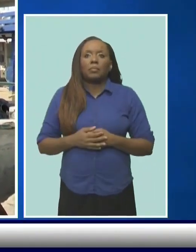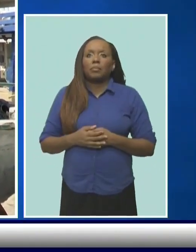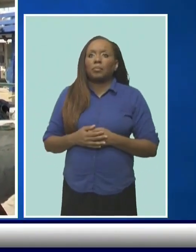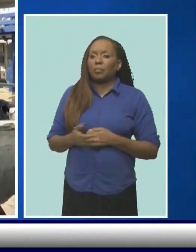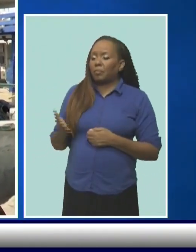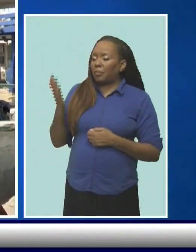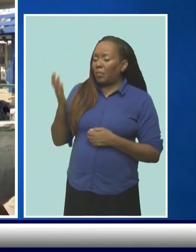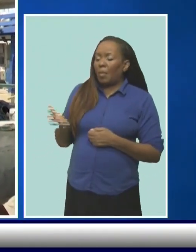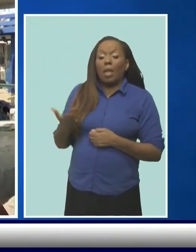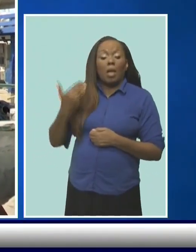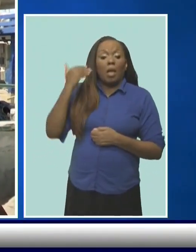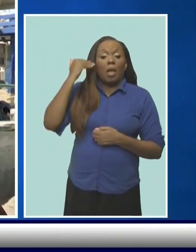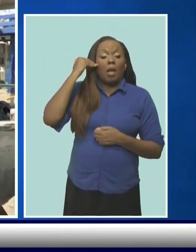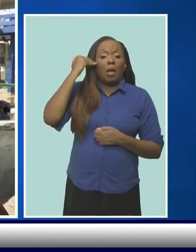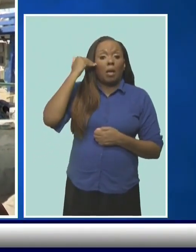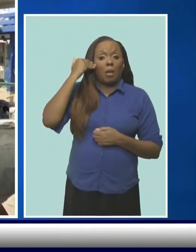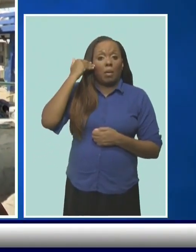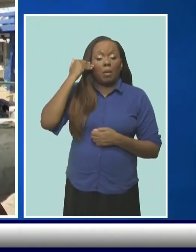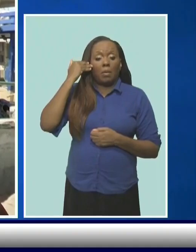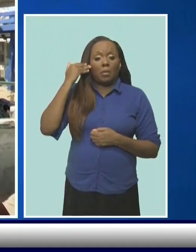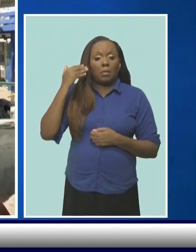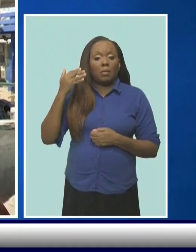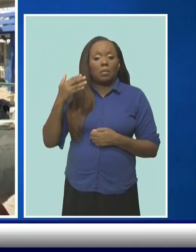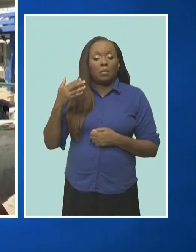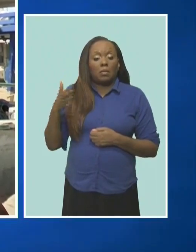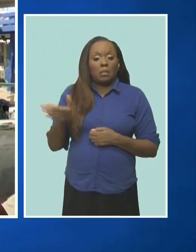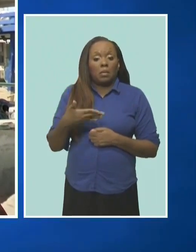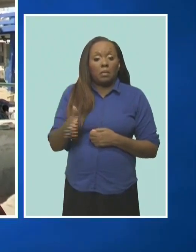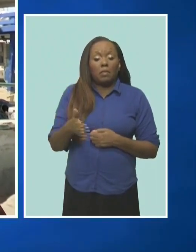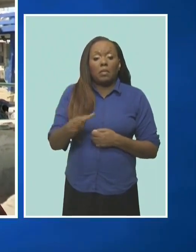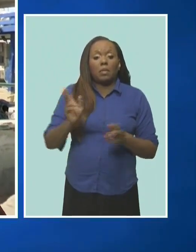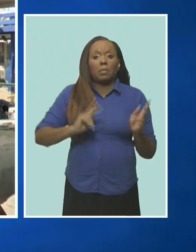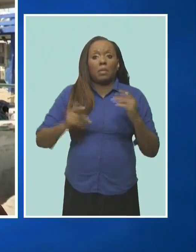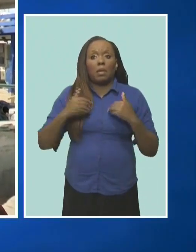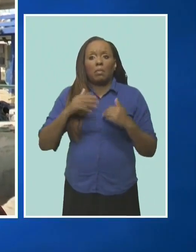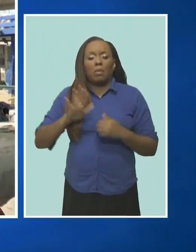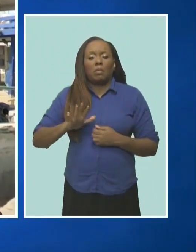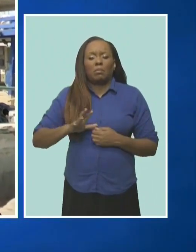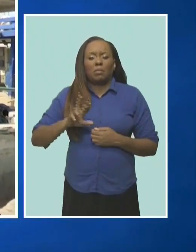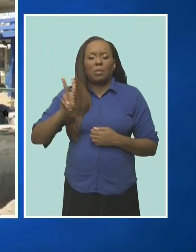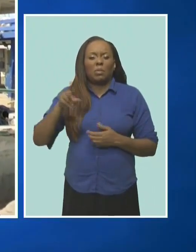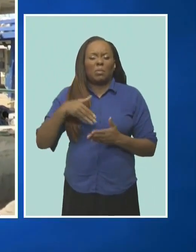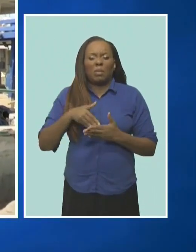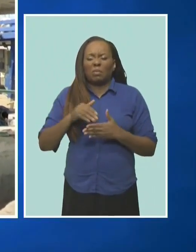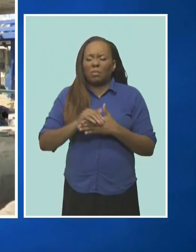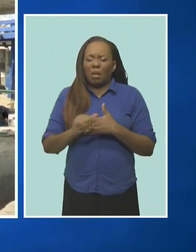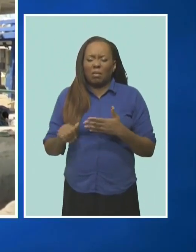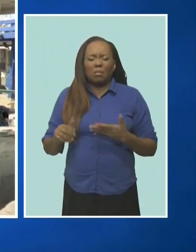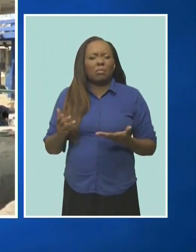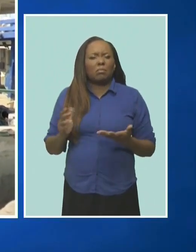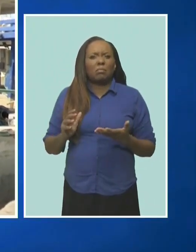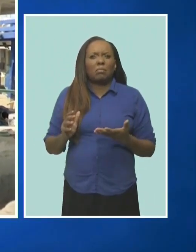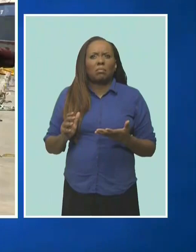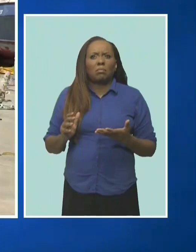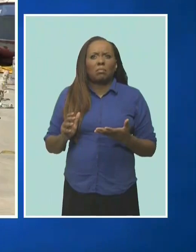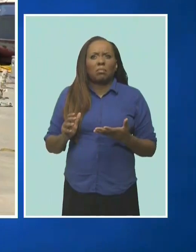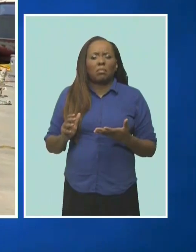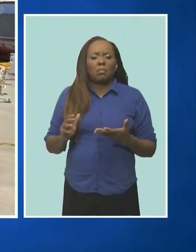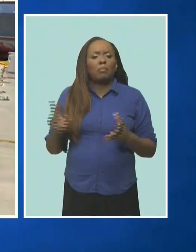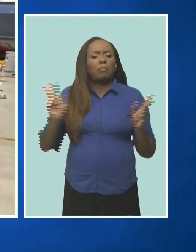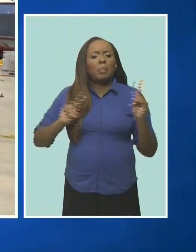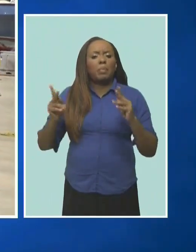has got a stipend of $2,000 boat owners